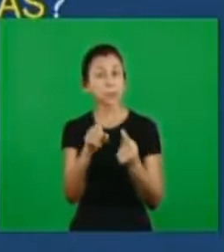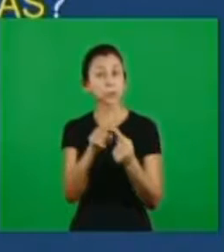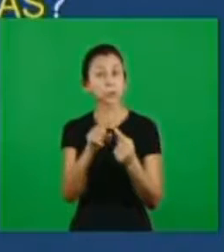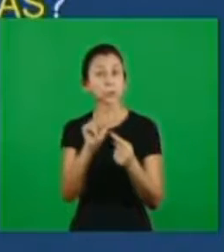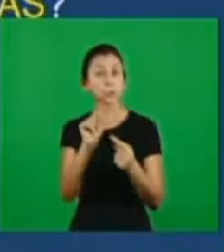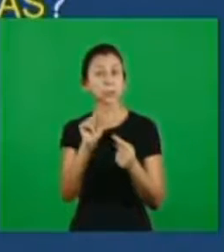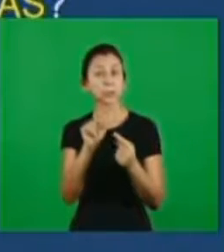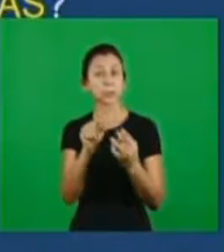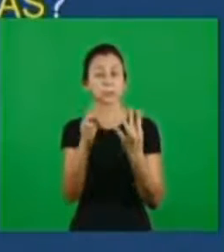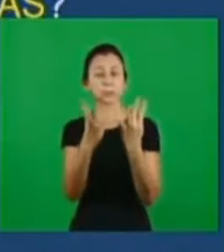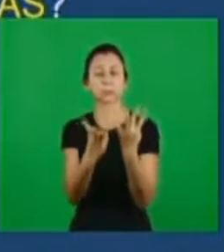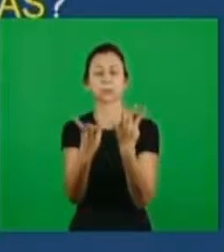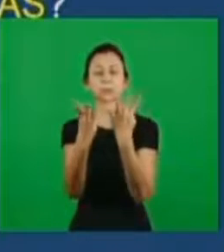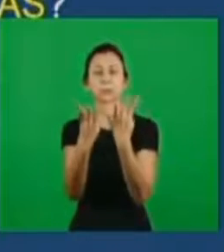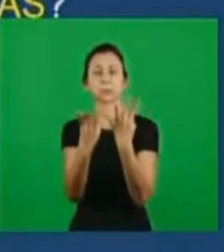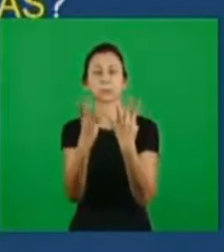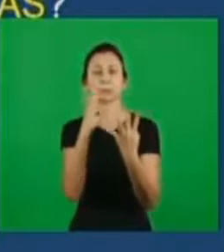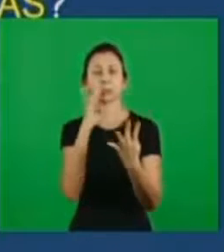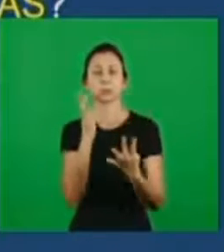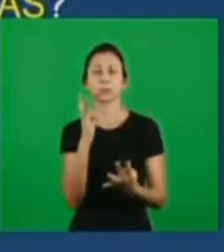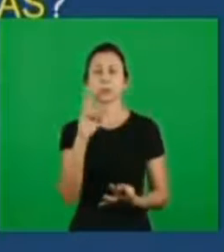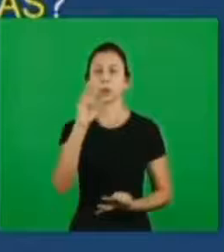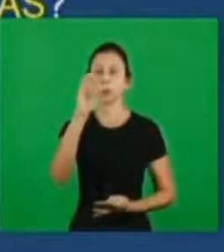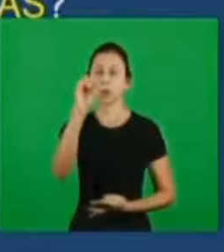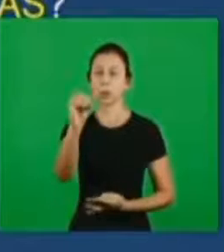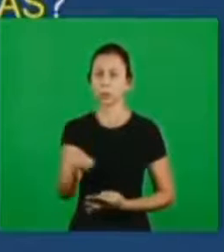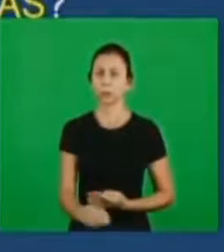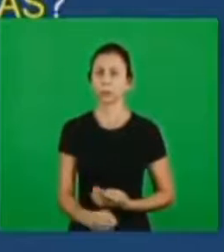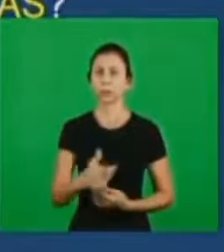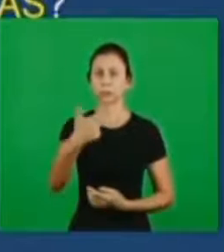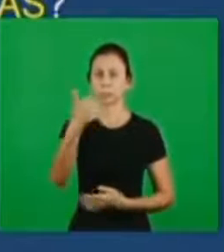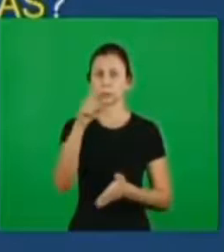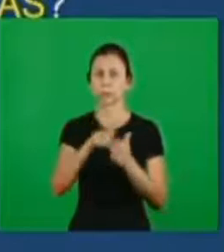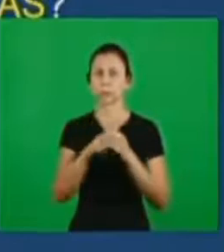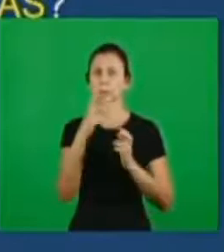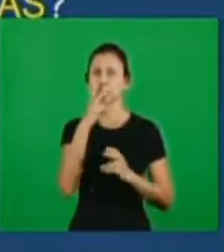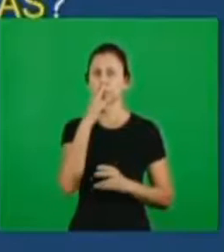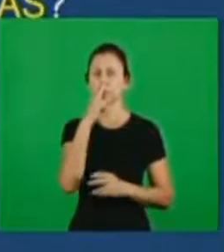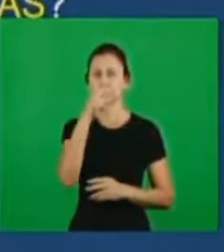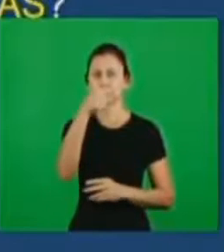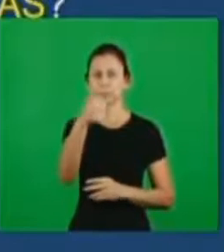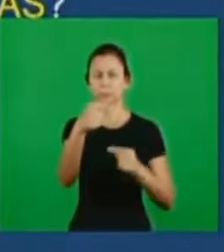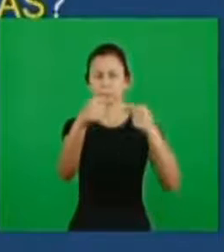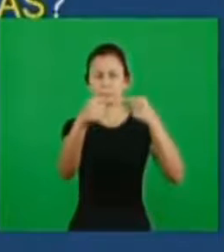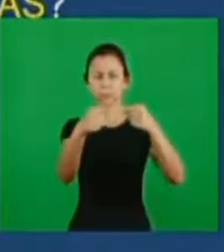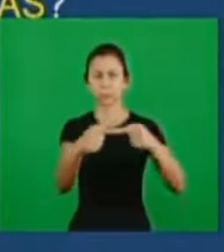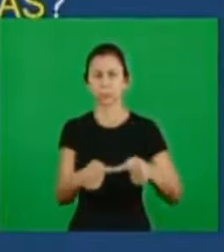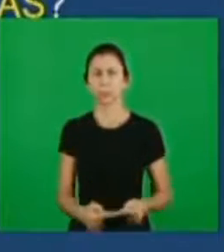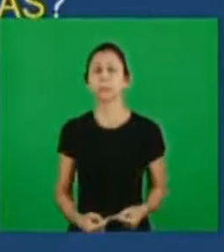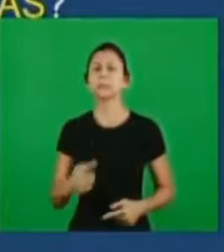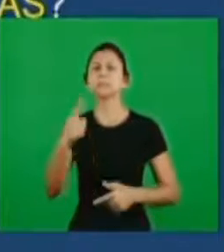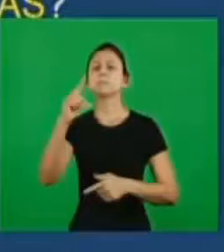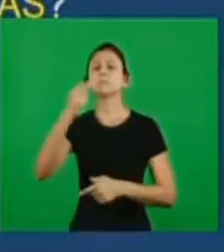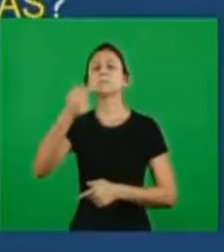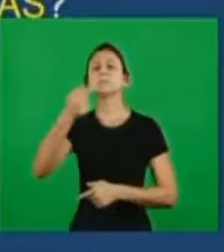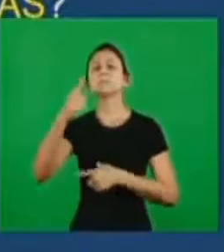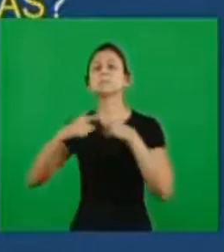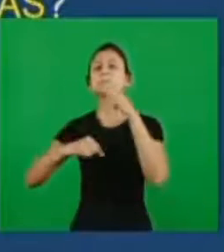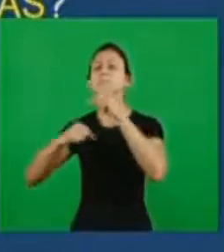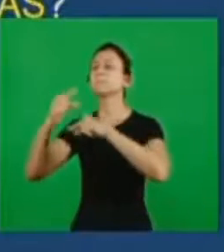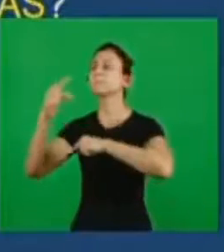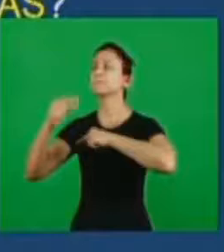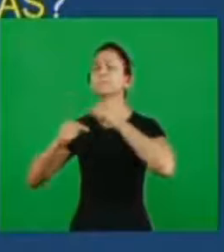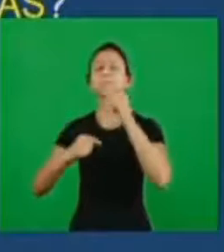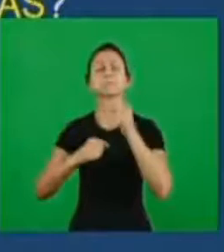1. What does it refer to, the seven lampstands? And the second question, what is the meaning of the seven stars?